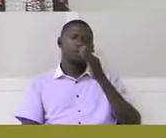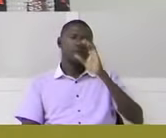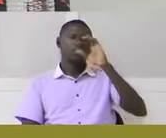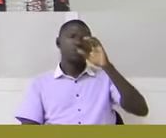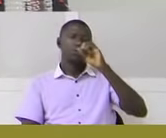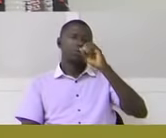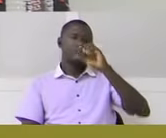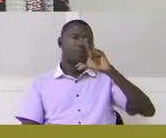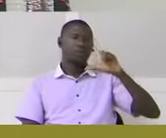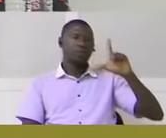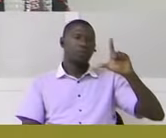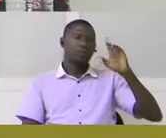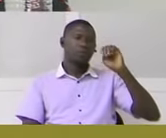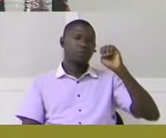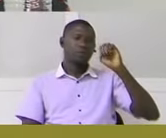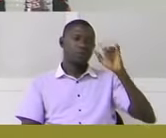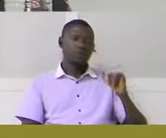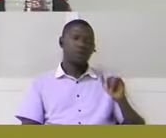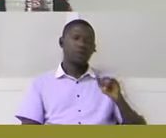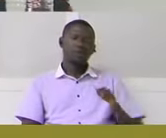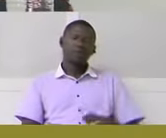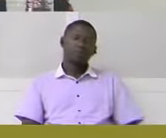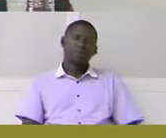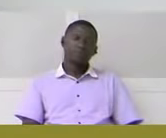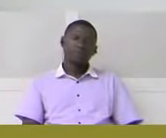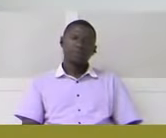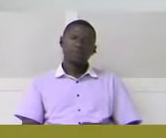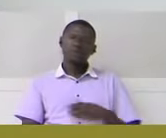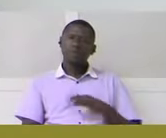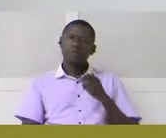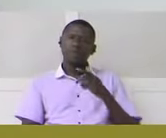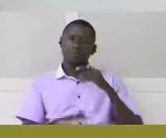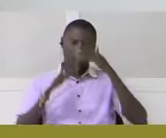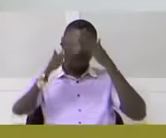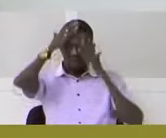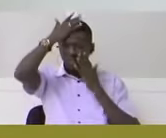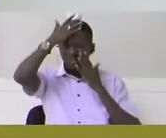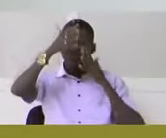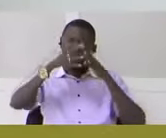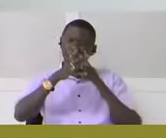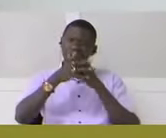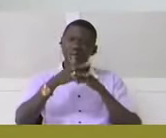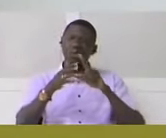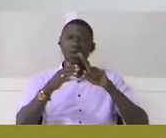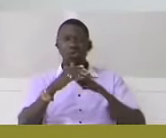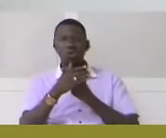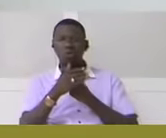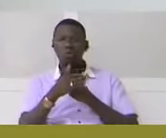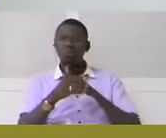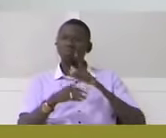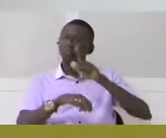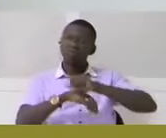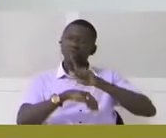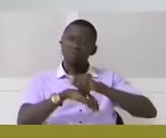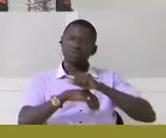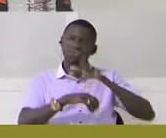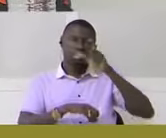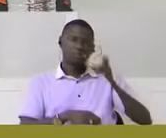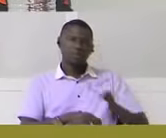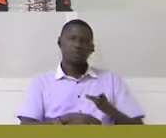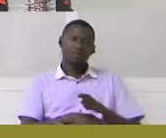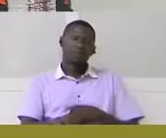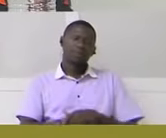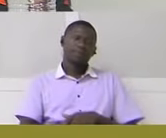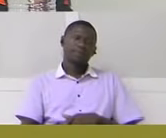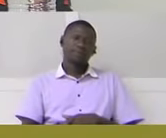military? At a more civilian level, but for soldier only, Mari. Yes, ma. He was a civilian. Civilian only, Mari. And I